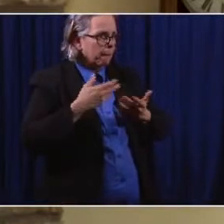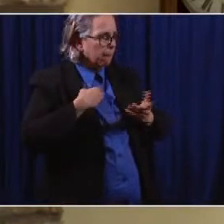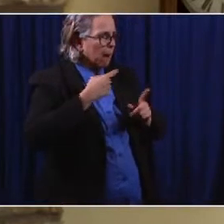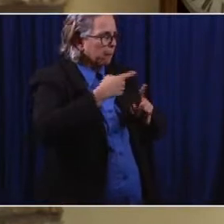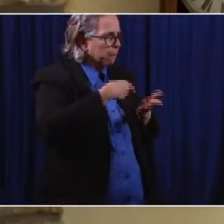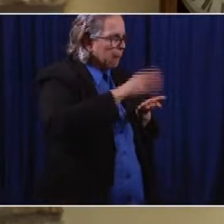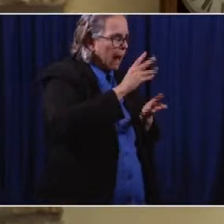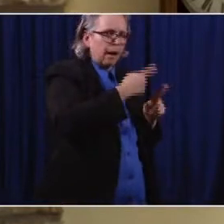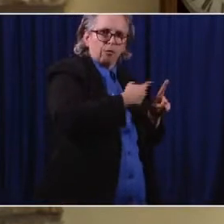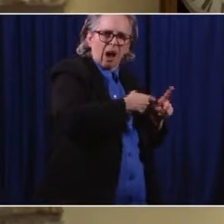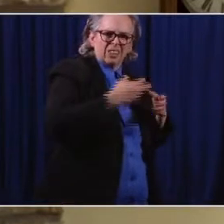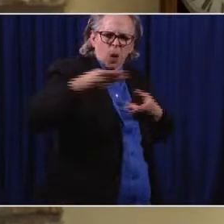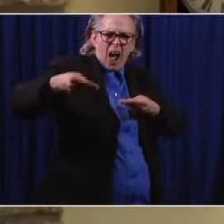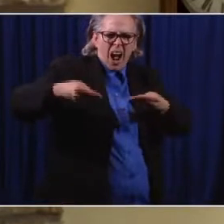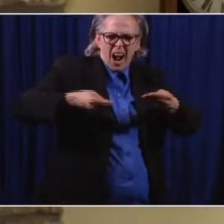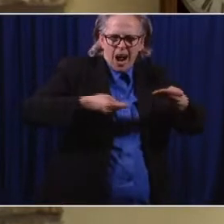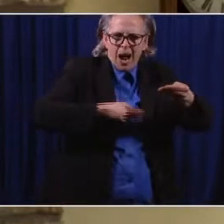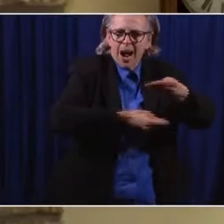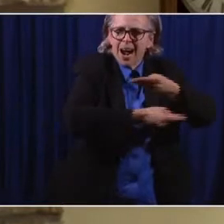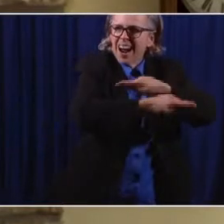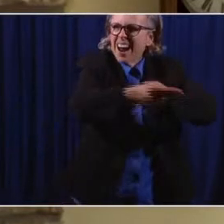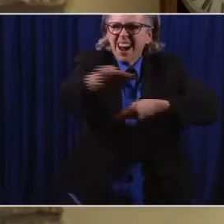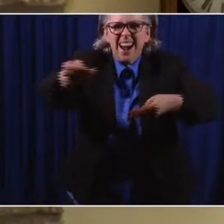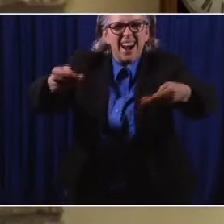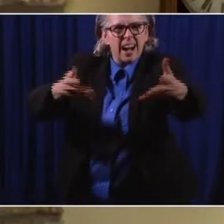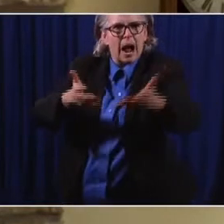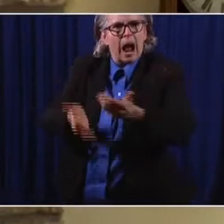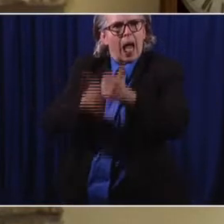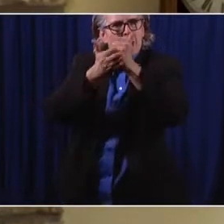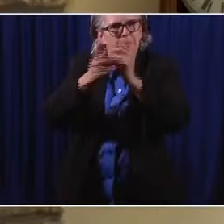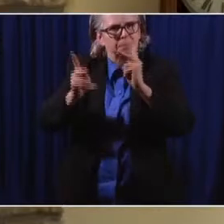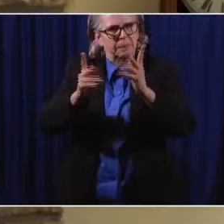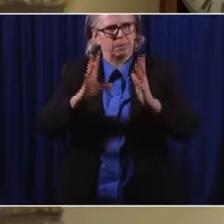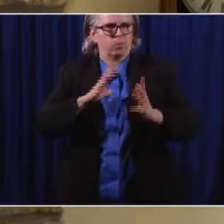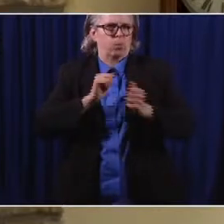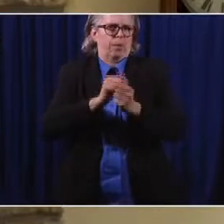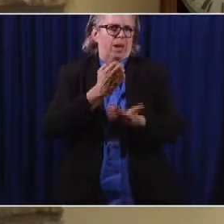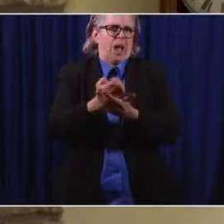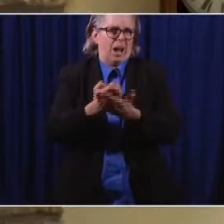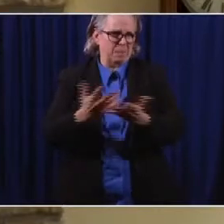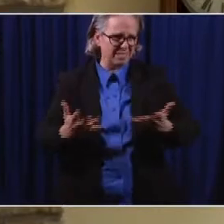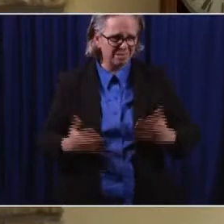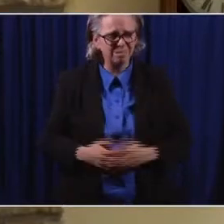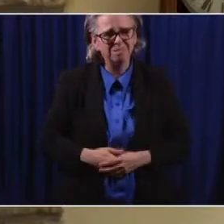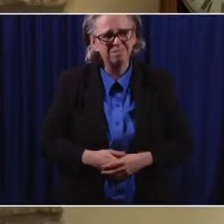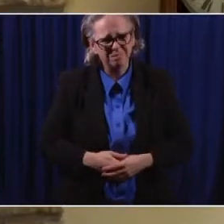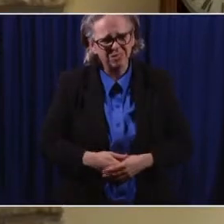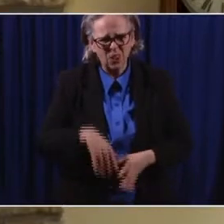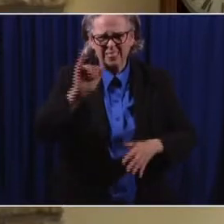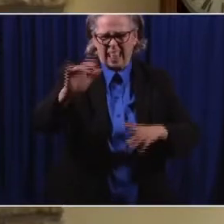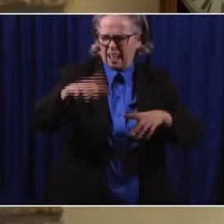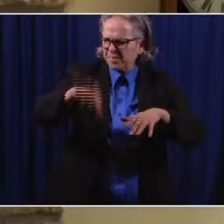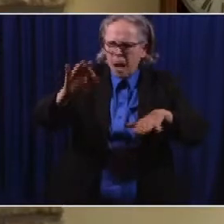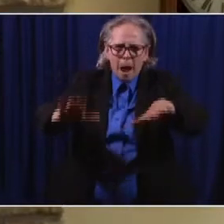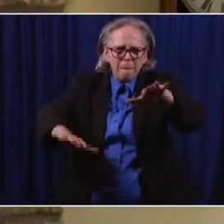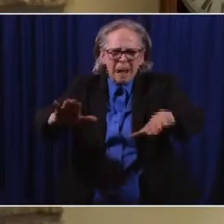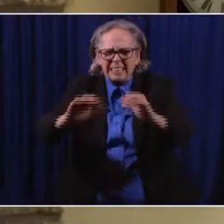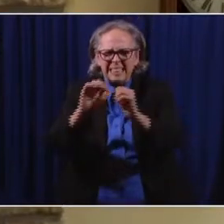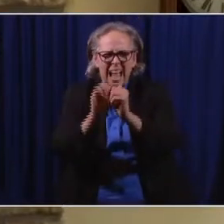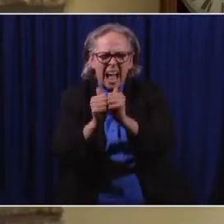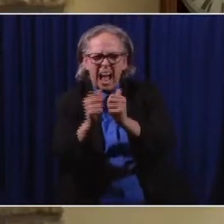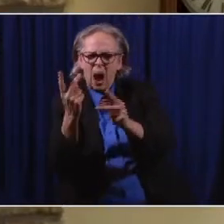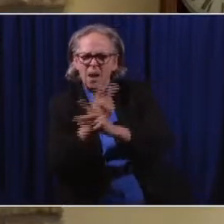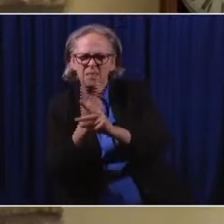think, as we put this money out. And, what we balance as we look at this is to make sure that